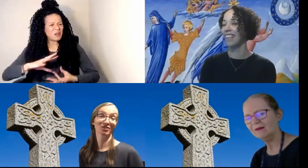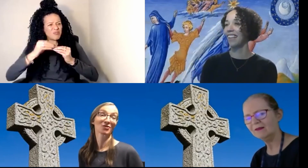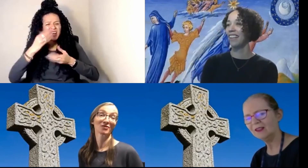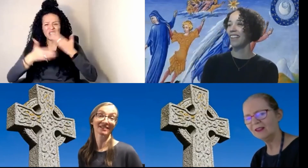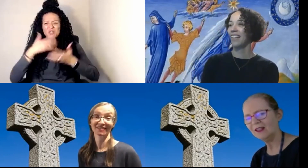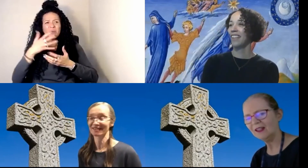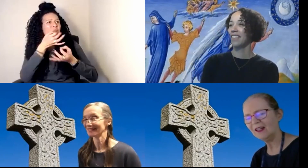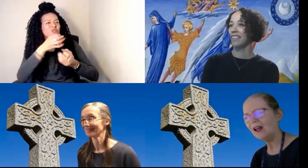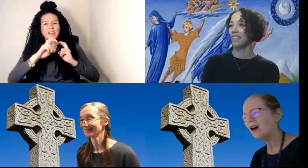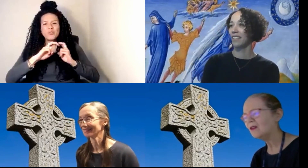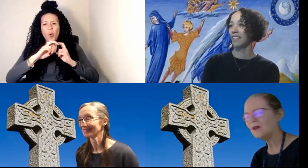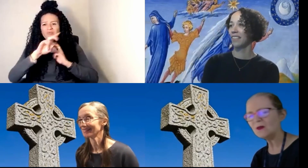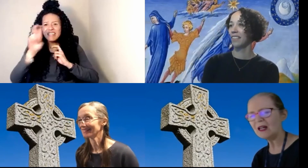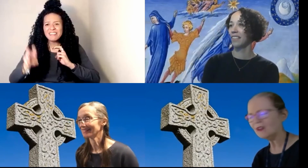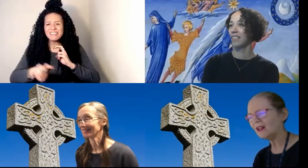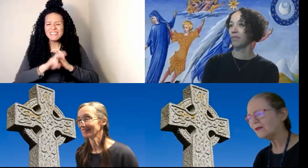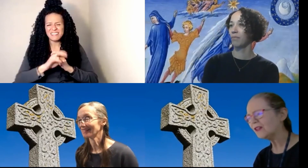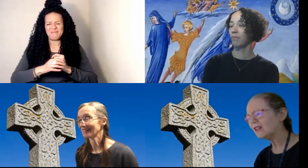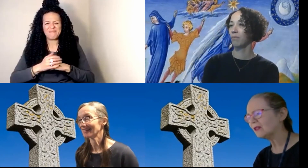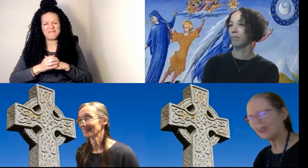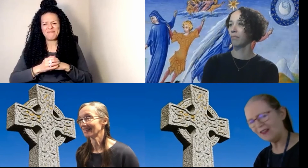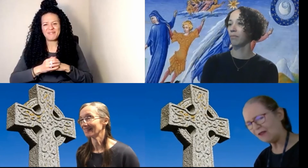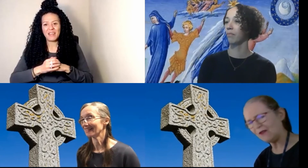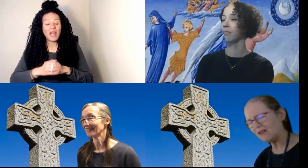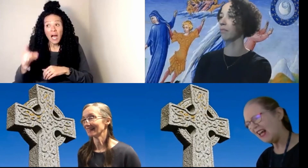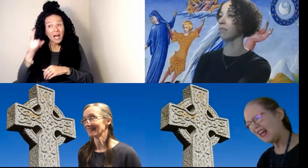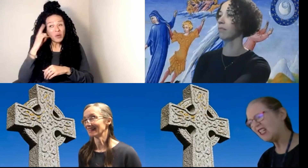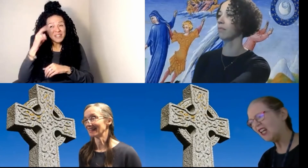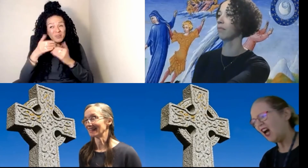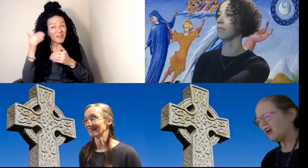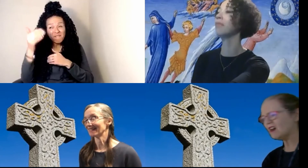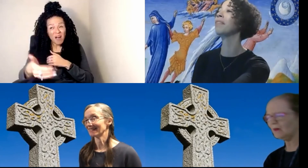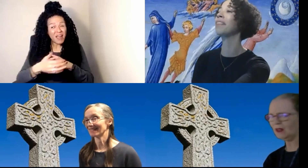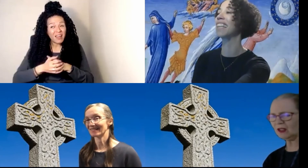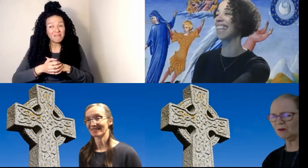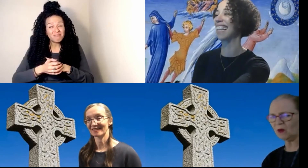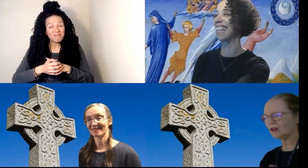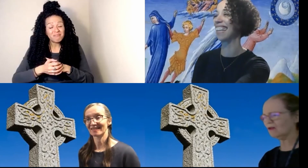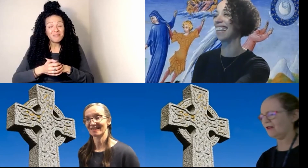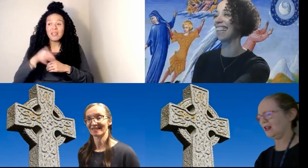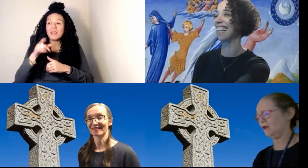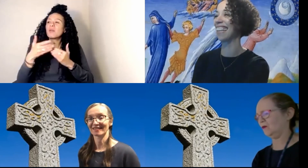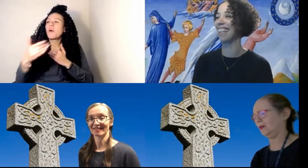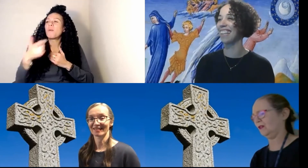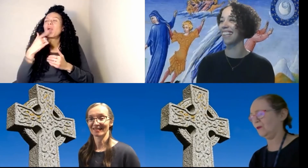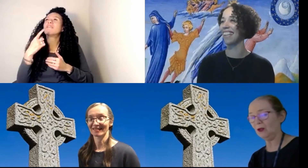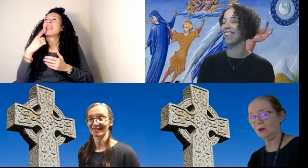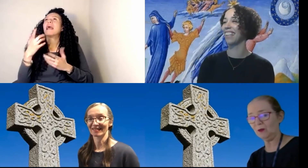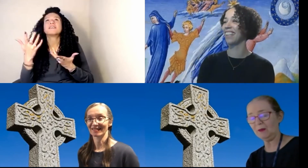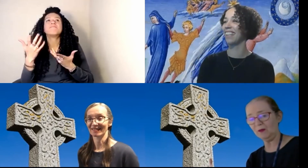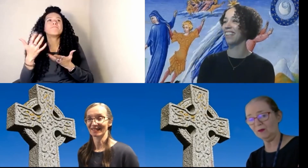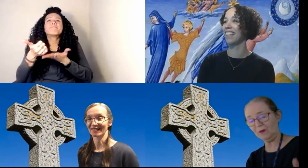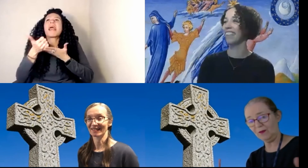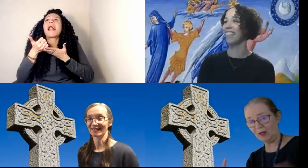attract tourists? Oh, I don't think he was thinking that far ahead. It was more of a cry for help from the